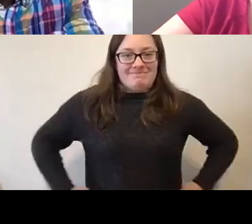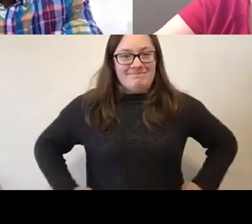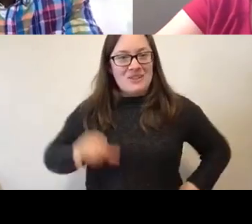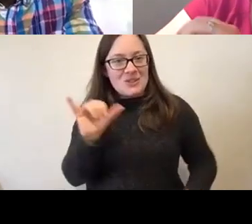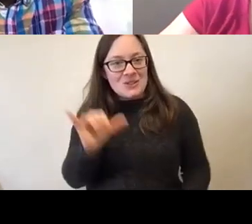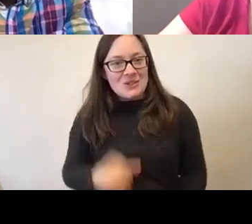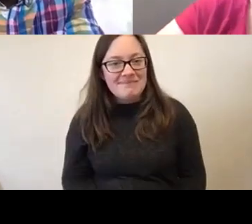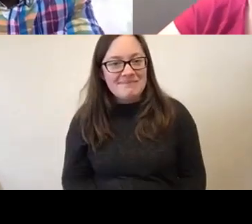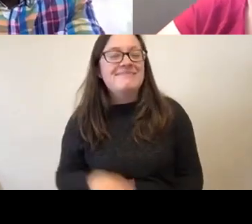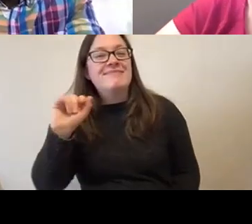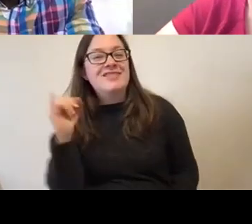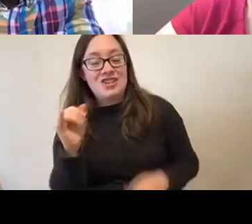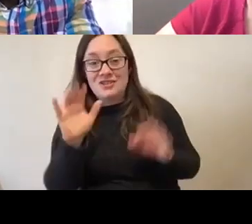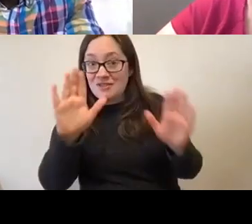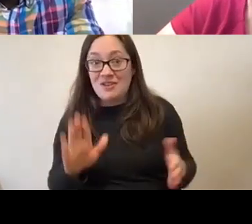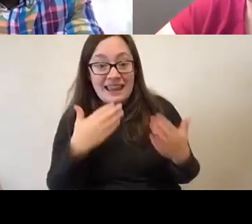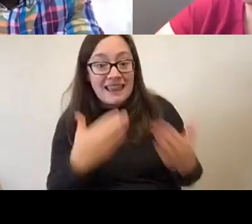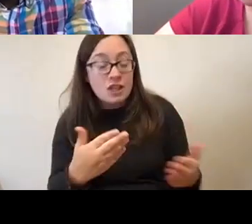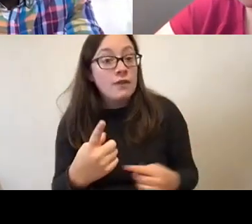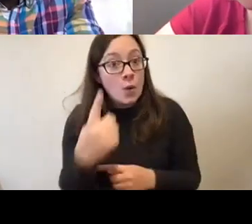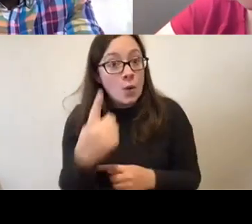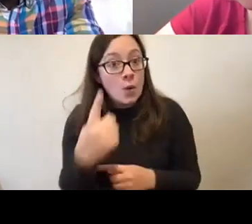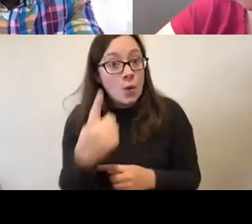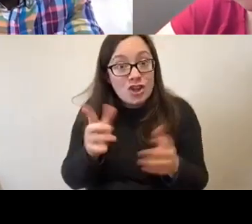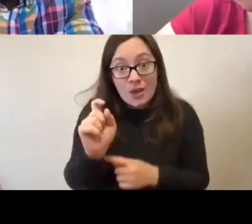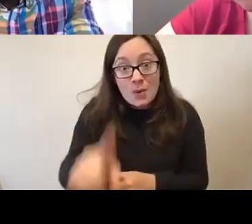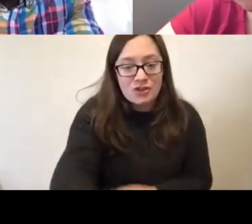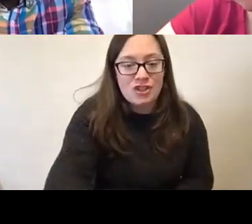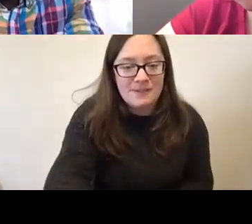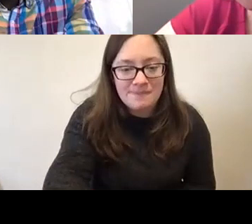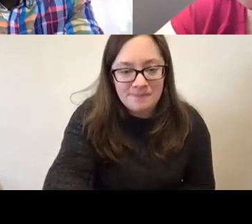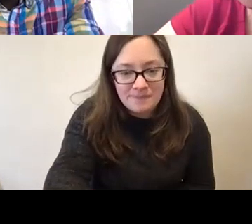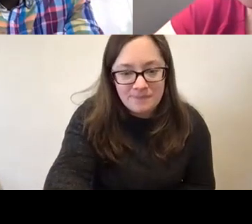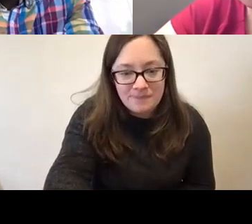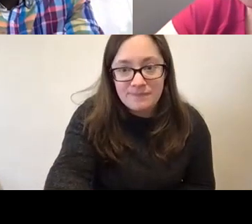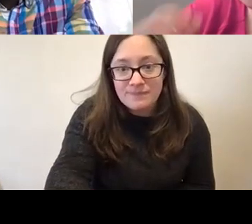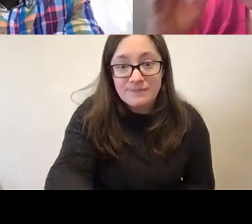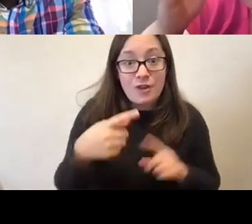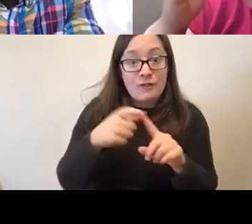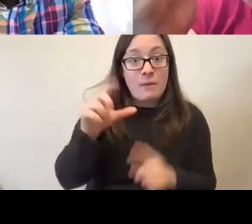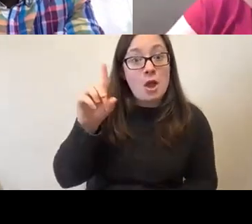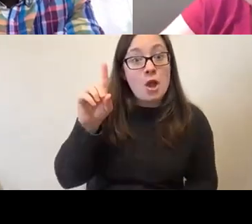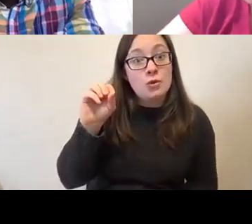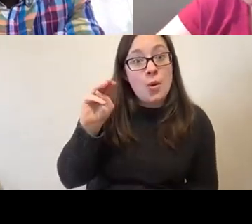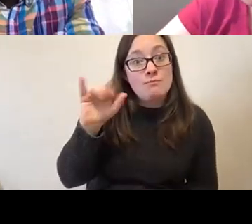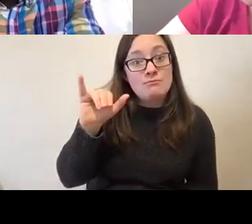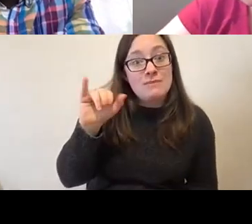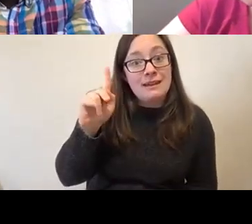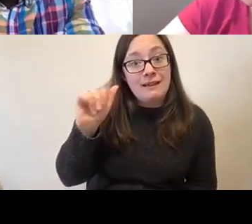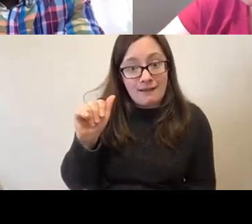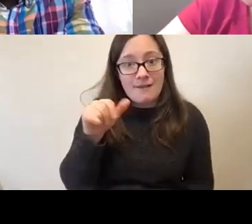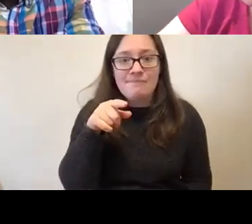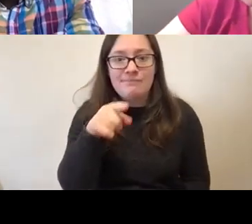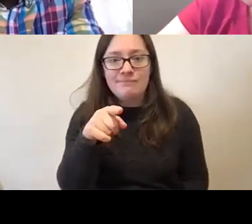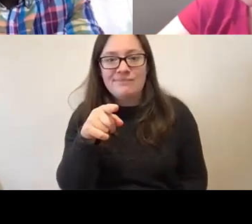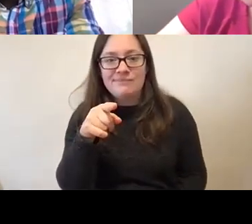Great, thank you. So we do have a question in the chat here, which I'll read from Dominica. Do you still